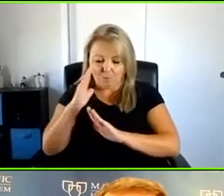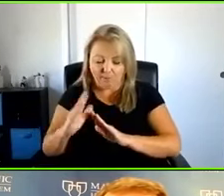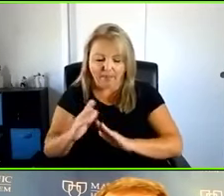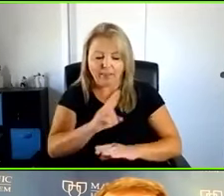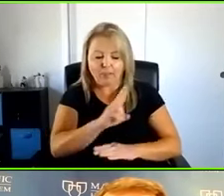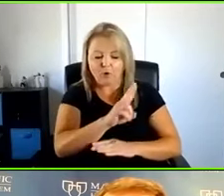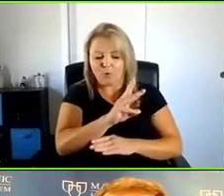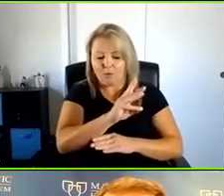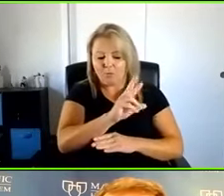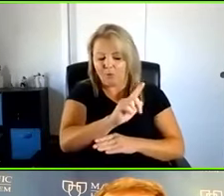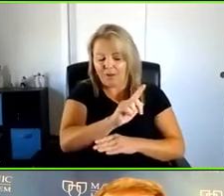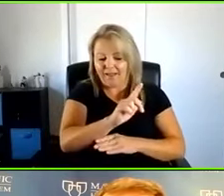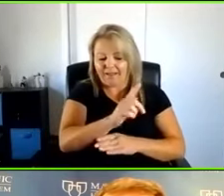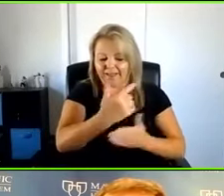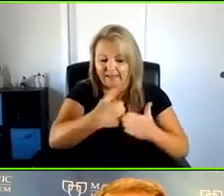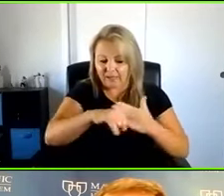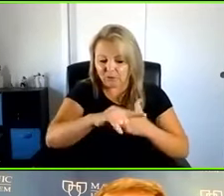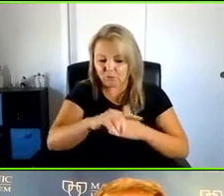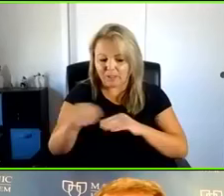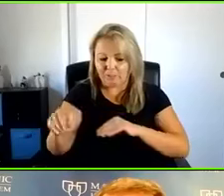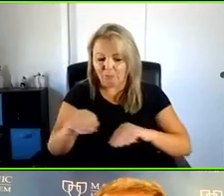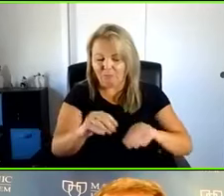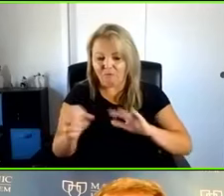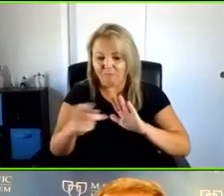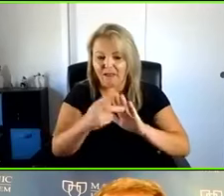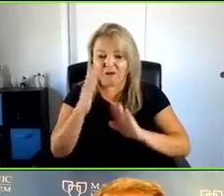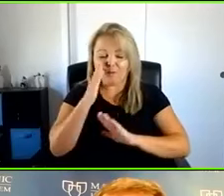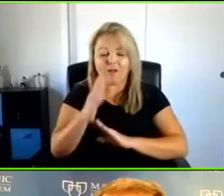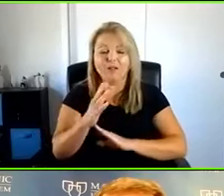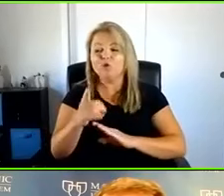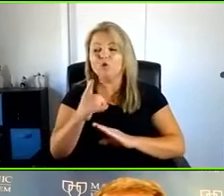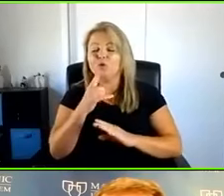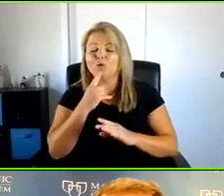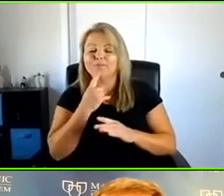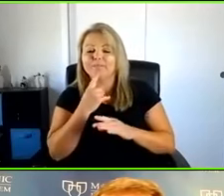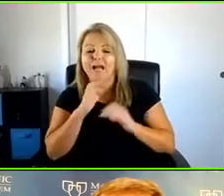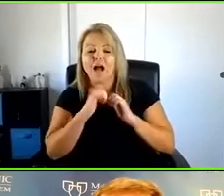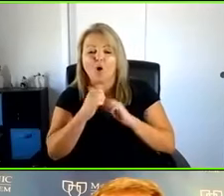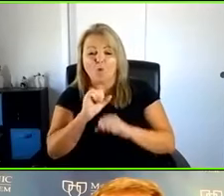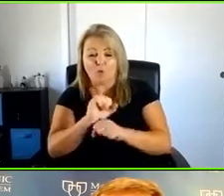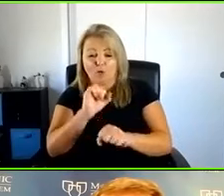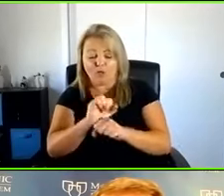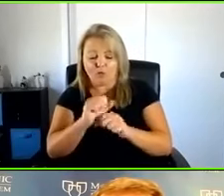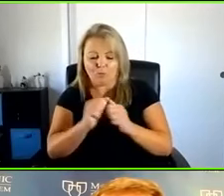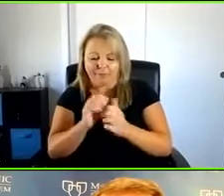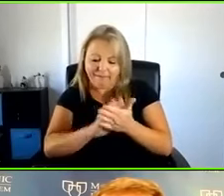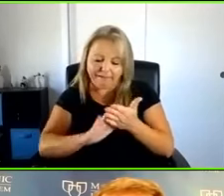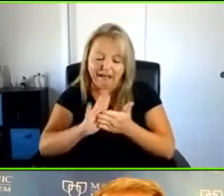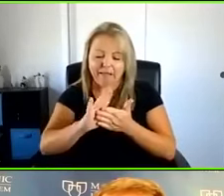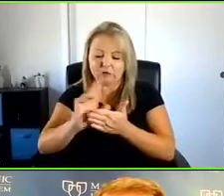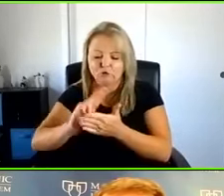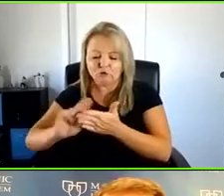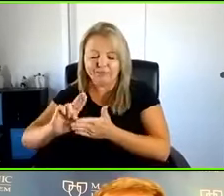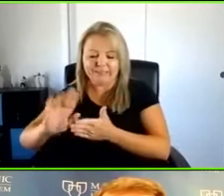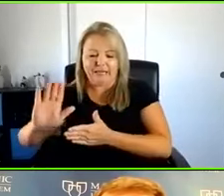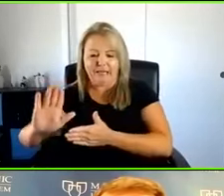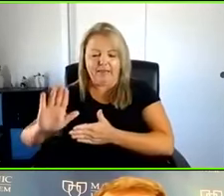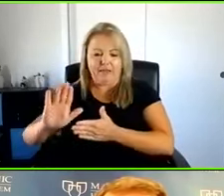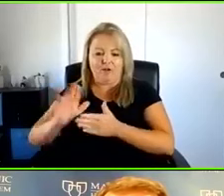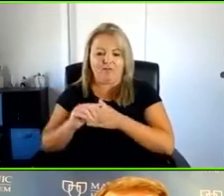will be moving back next week. You kind of mentioned how you're working already with the colleges and universities and some of the initiatives that you're